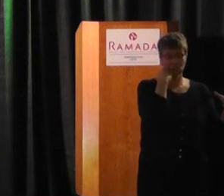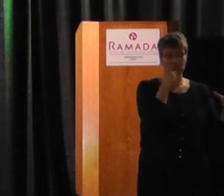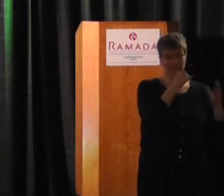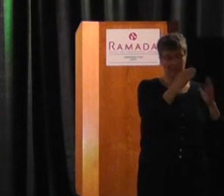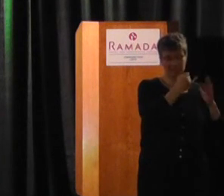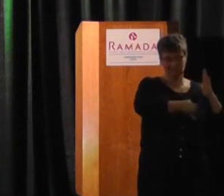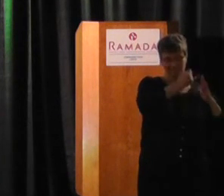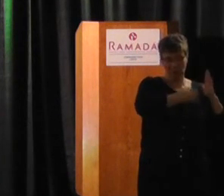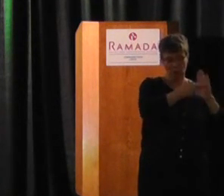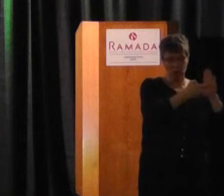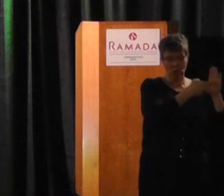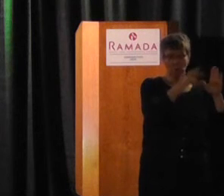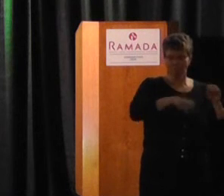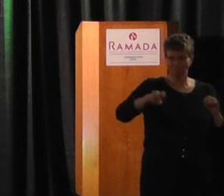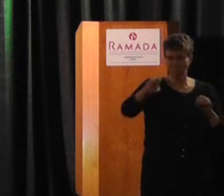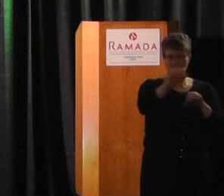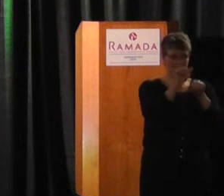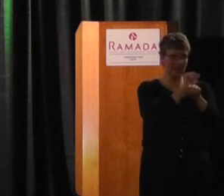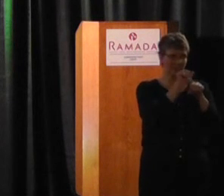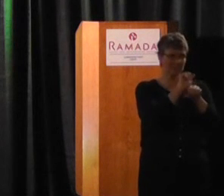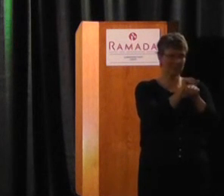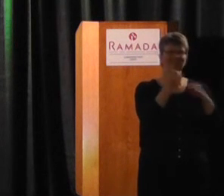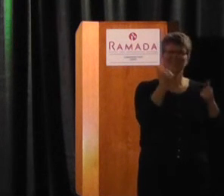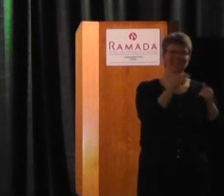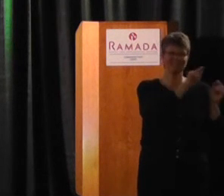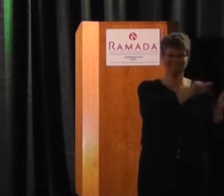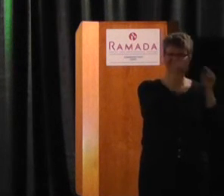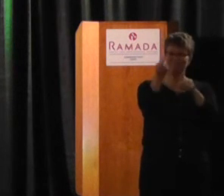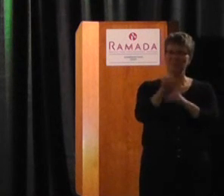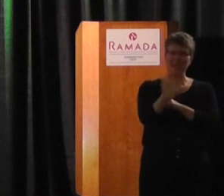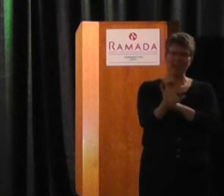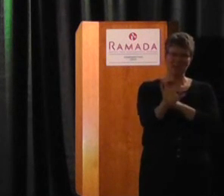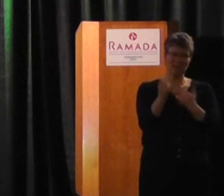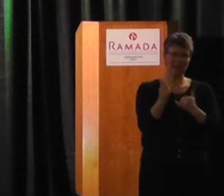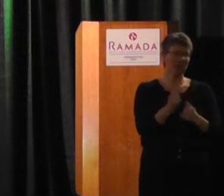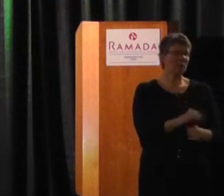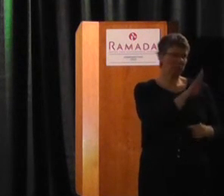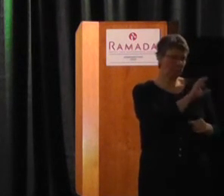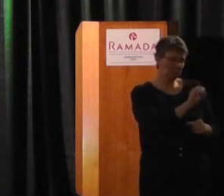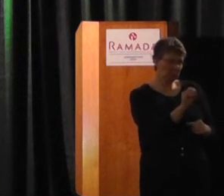that's why he couldn't be here today. Scott is in Calgary right now. Boo.